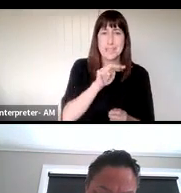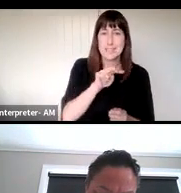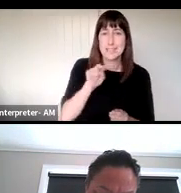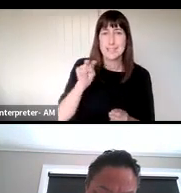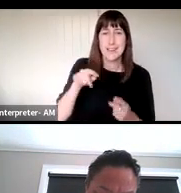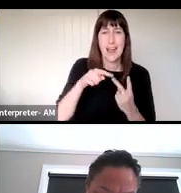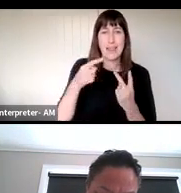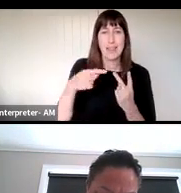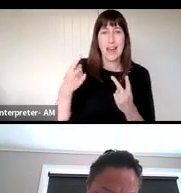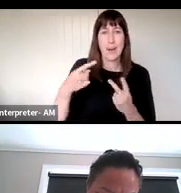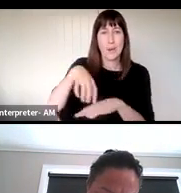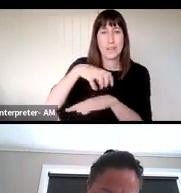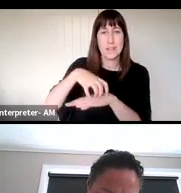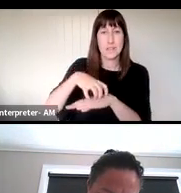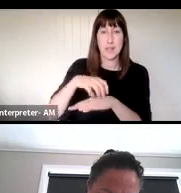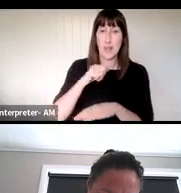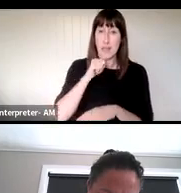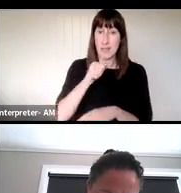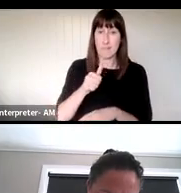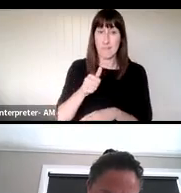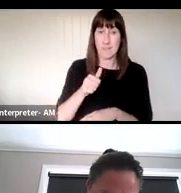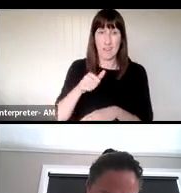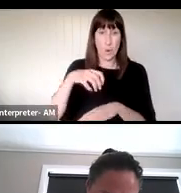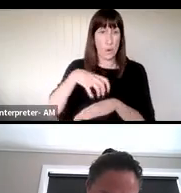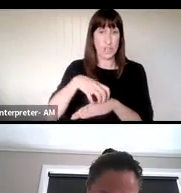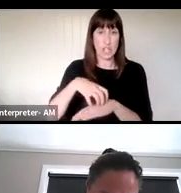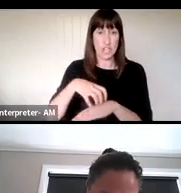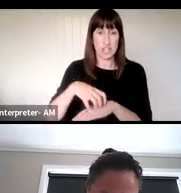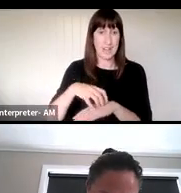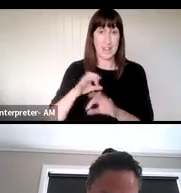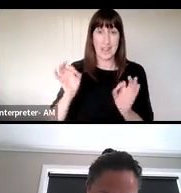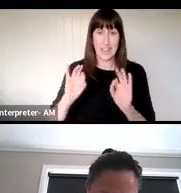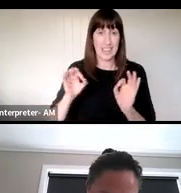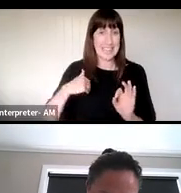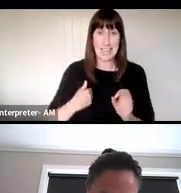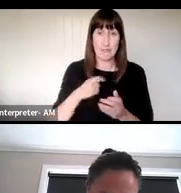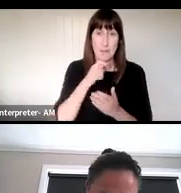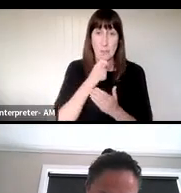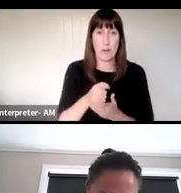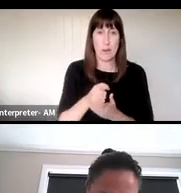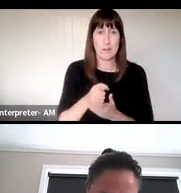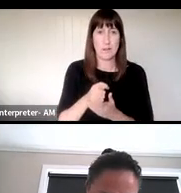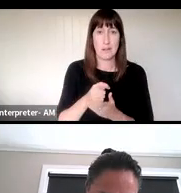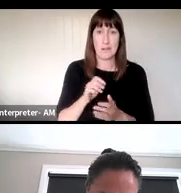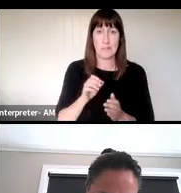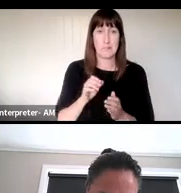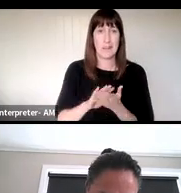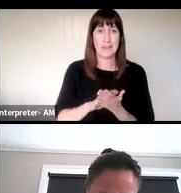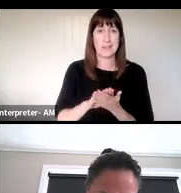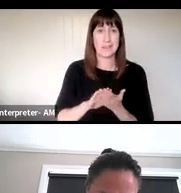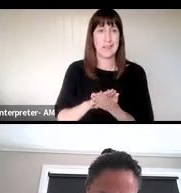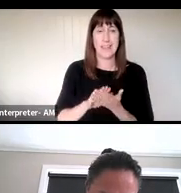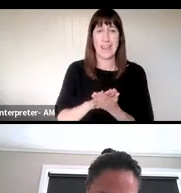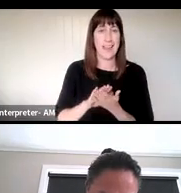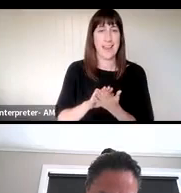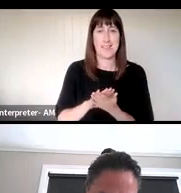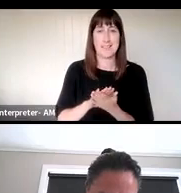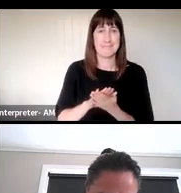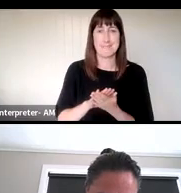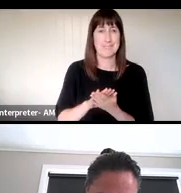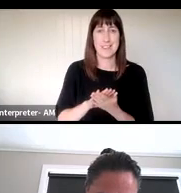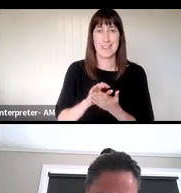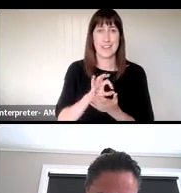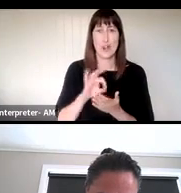until they have to report on it and explain why they're not achieving it does tend to shift their